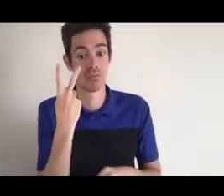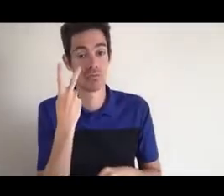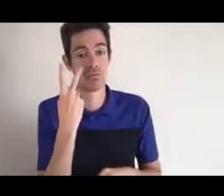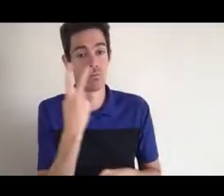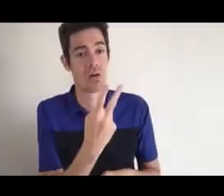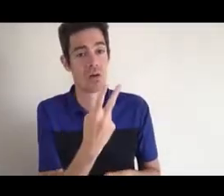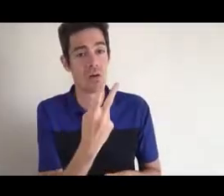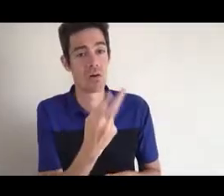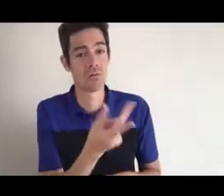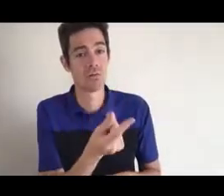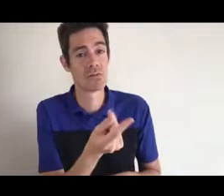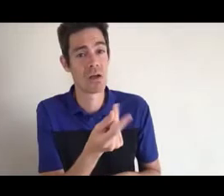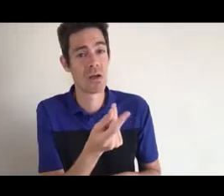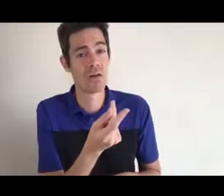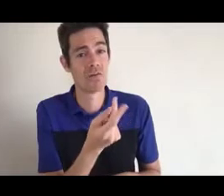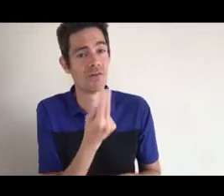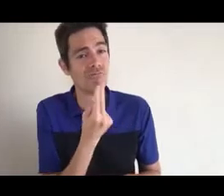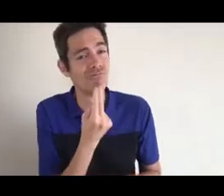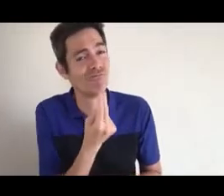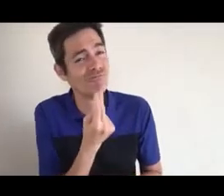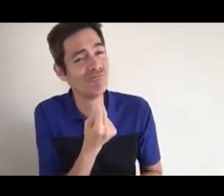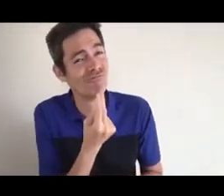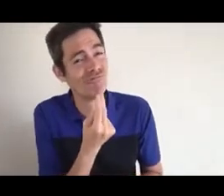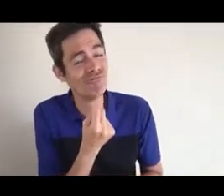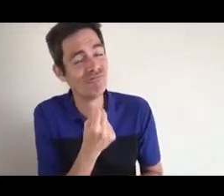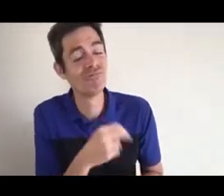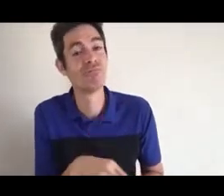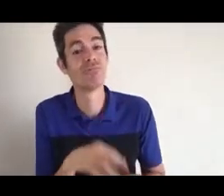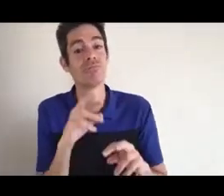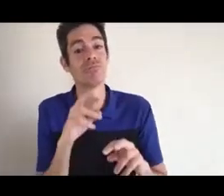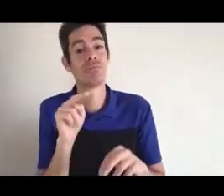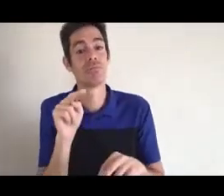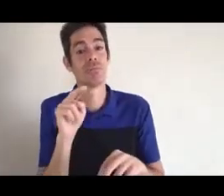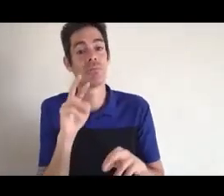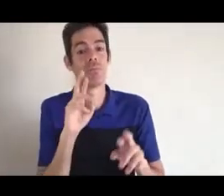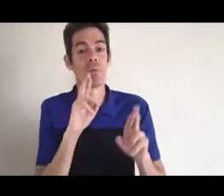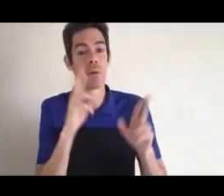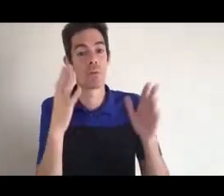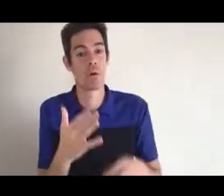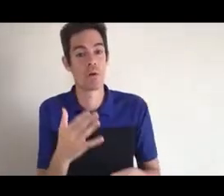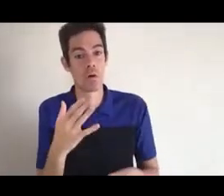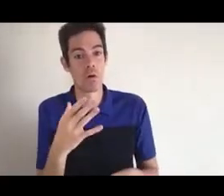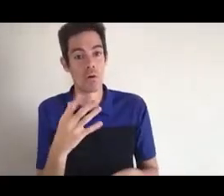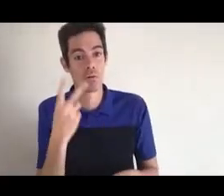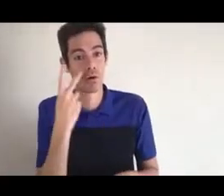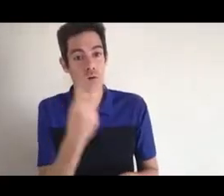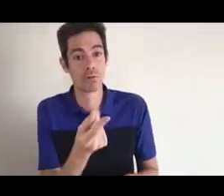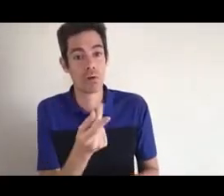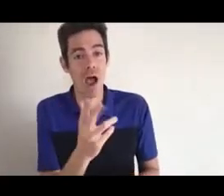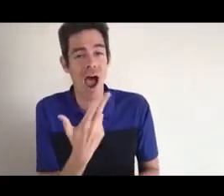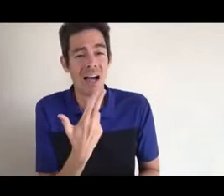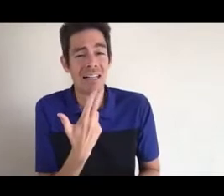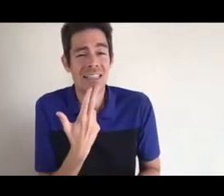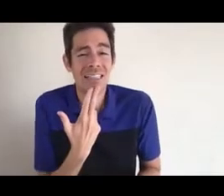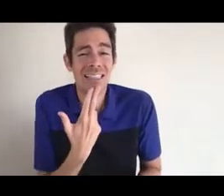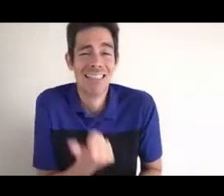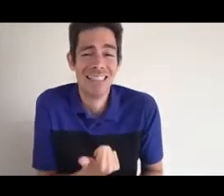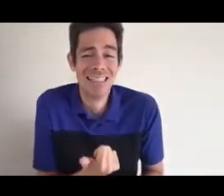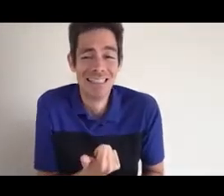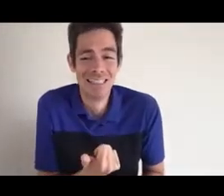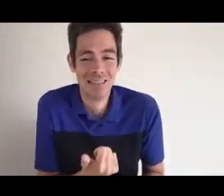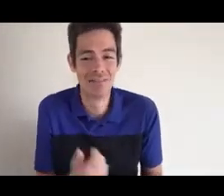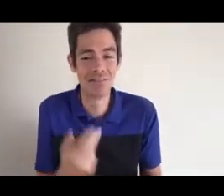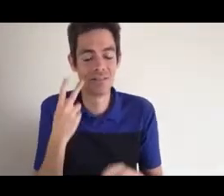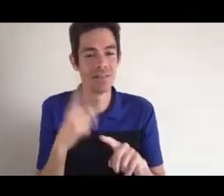So the reporter saw a really cute little dog, or the reporter saw,